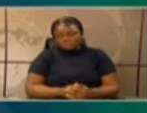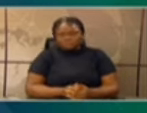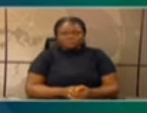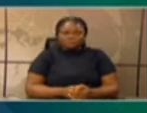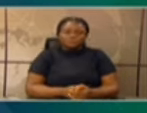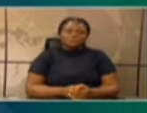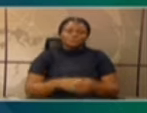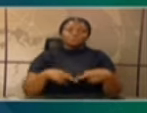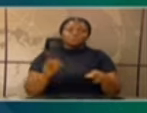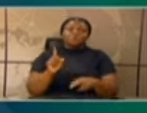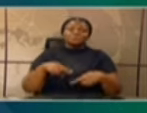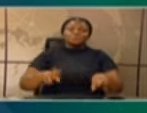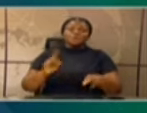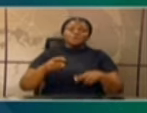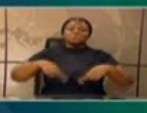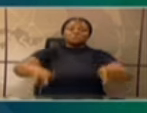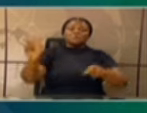A queen, and I.